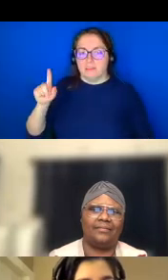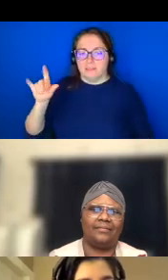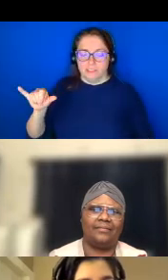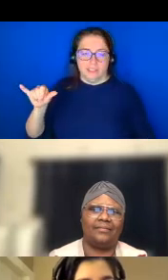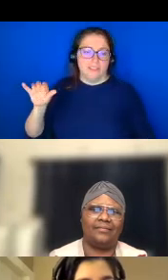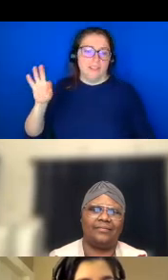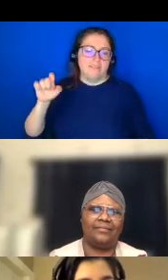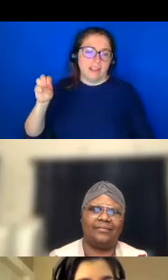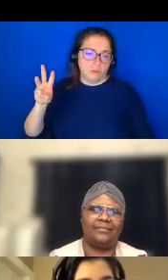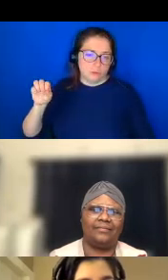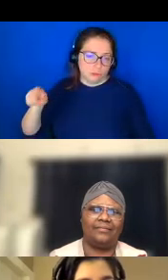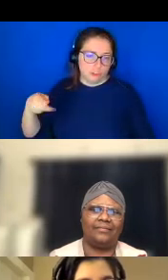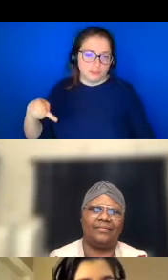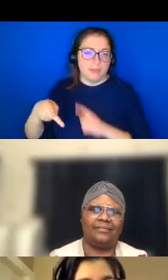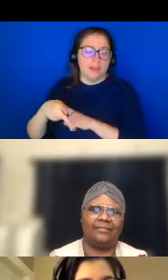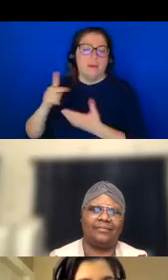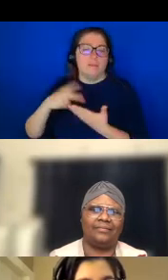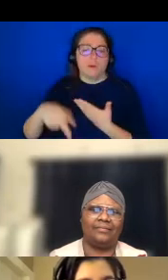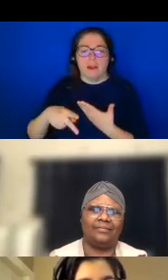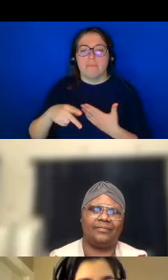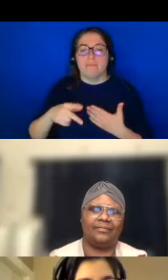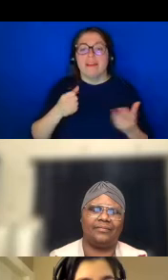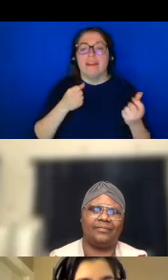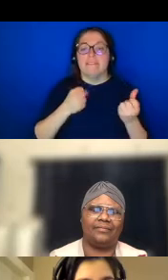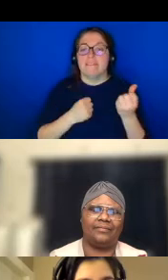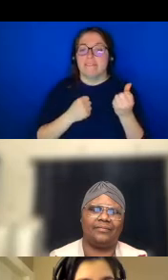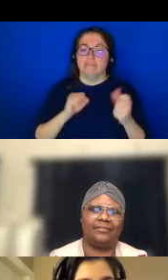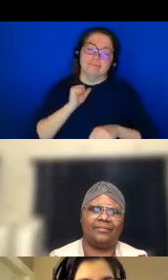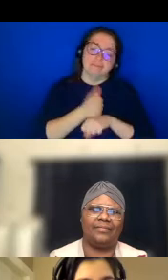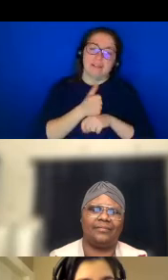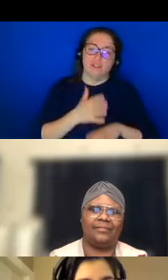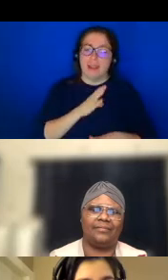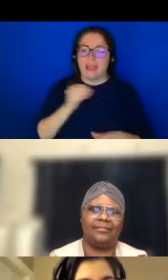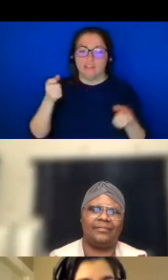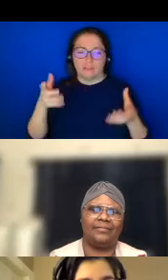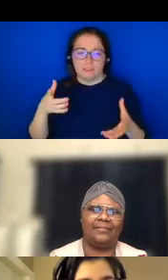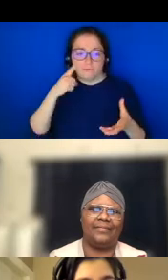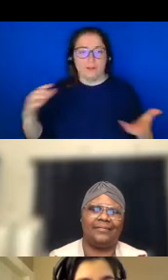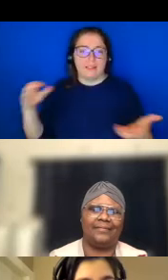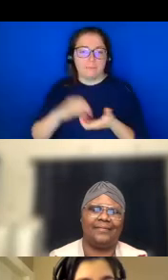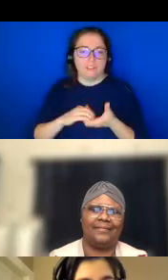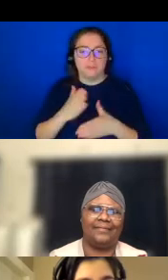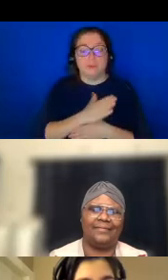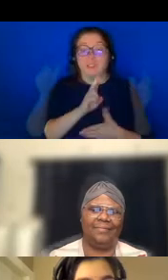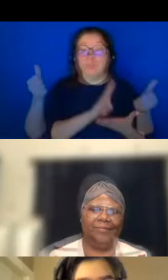collaborative program between the University of Rochester and Monroe County. Without further ado, Nadia